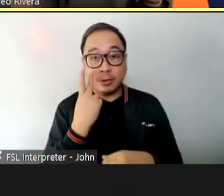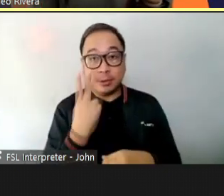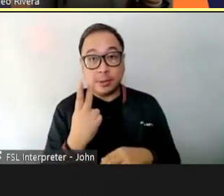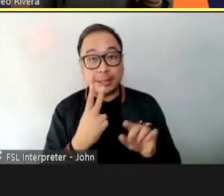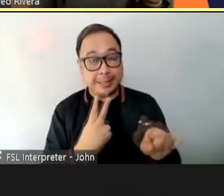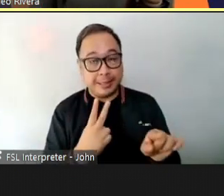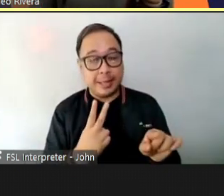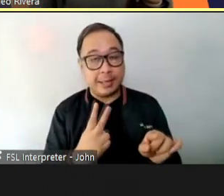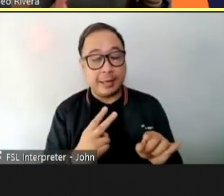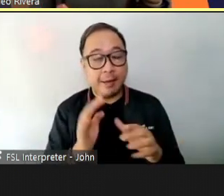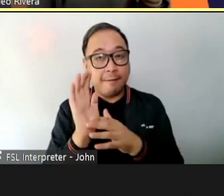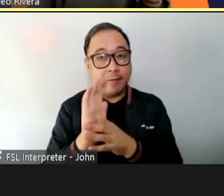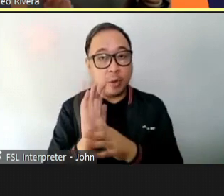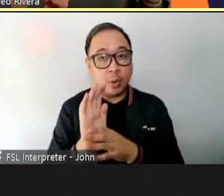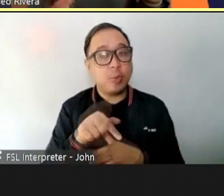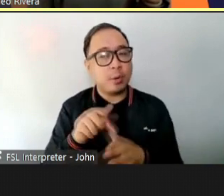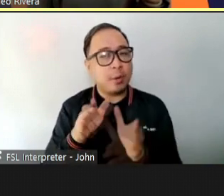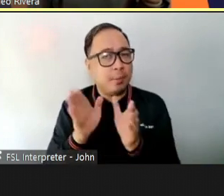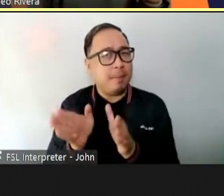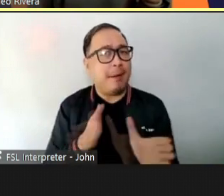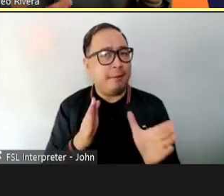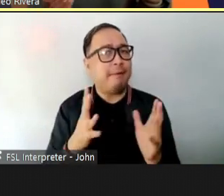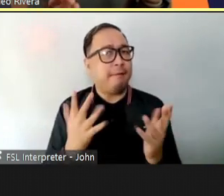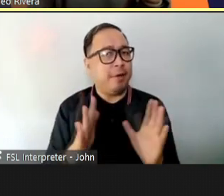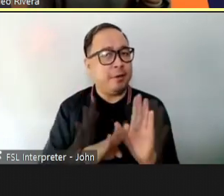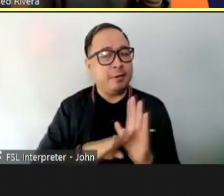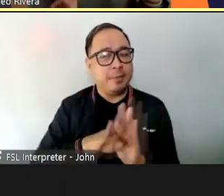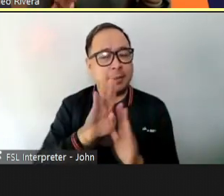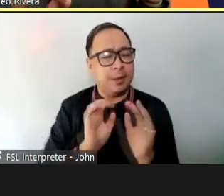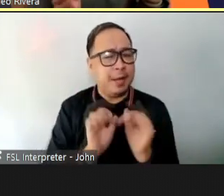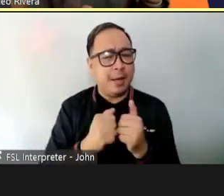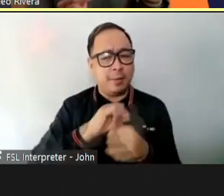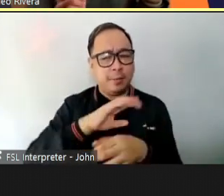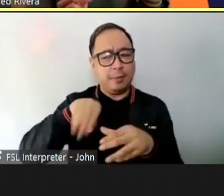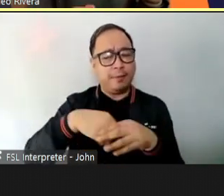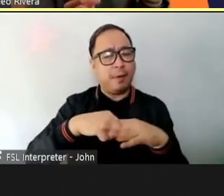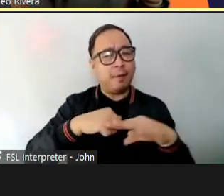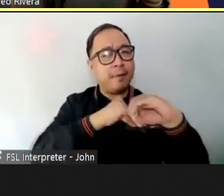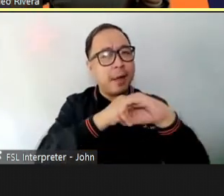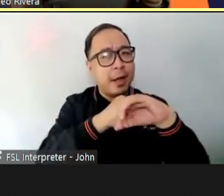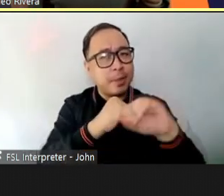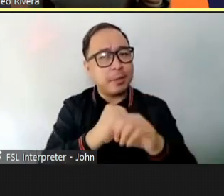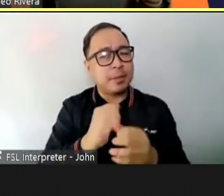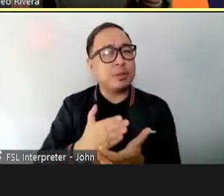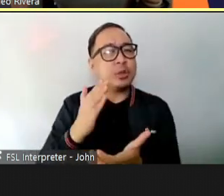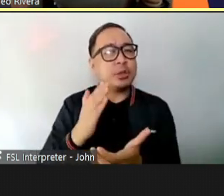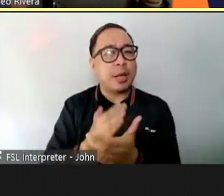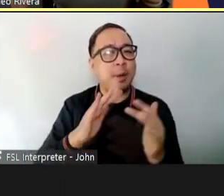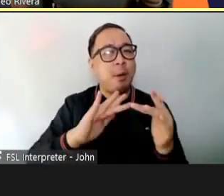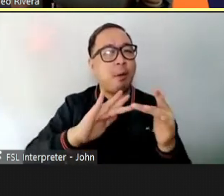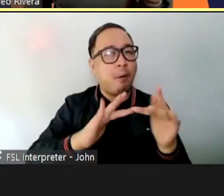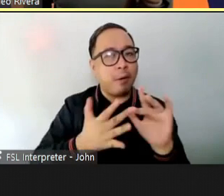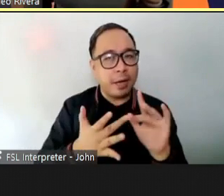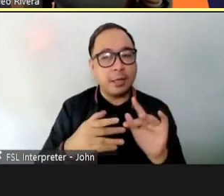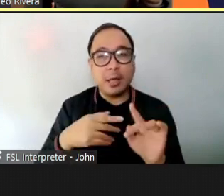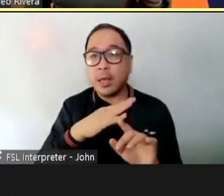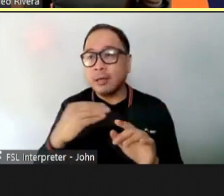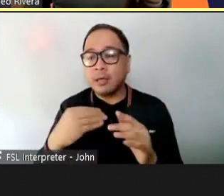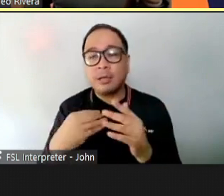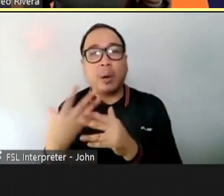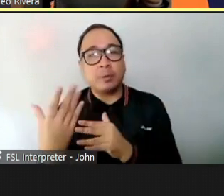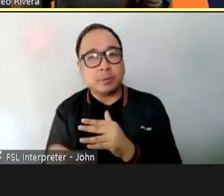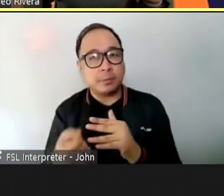developed by children on how they can be part of the advocacy to end the online and offline violence against